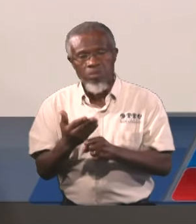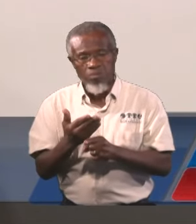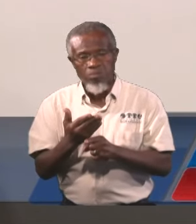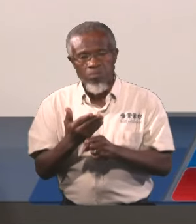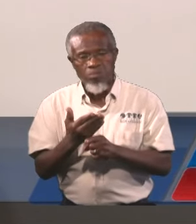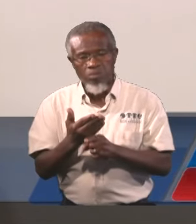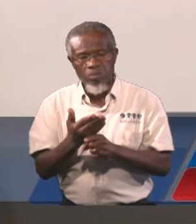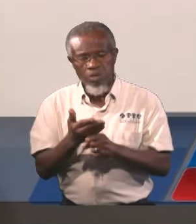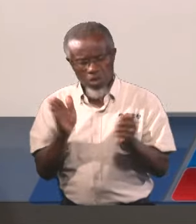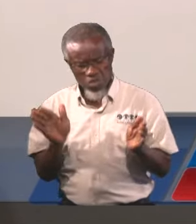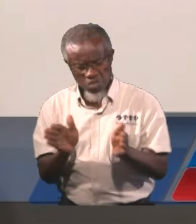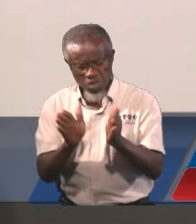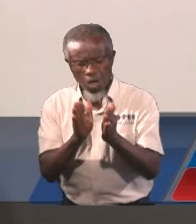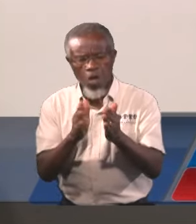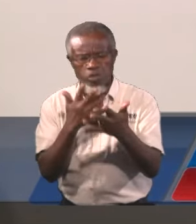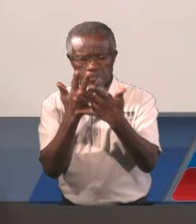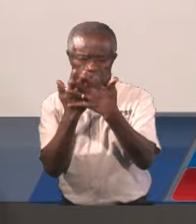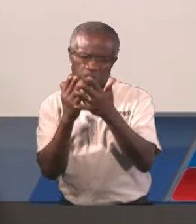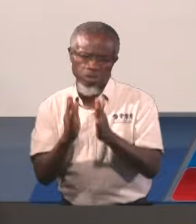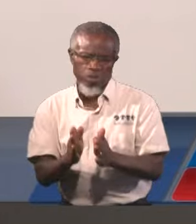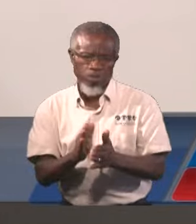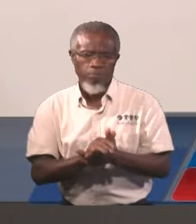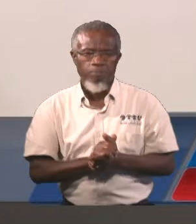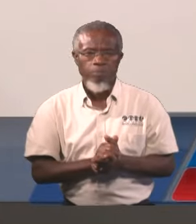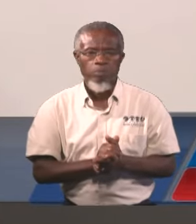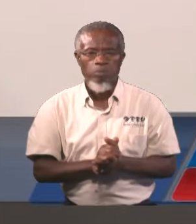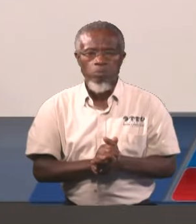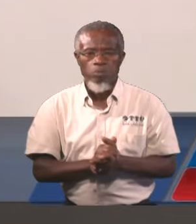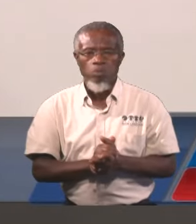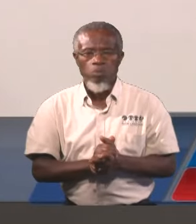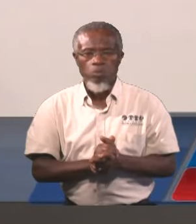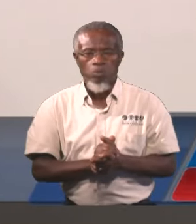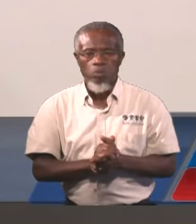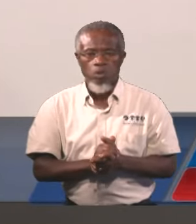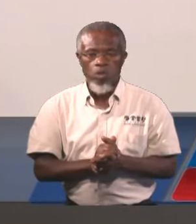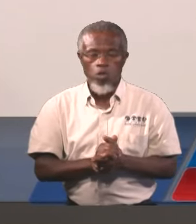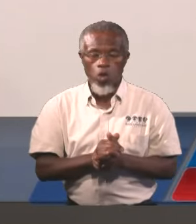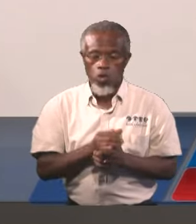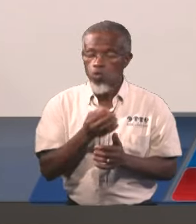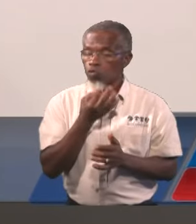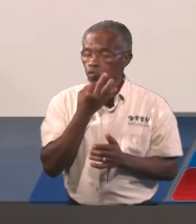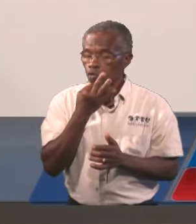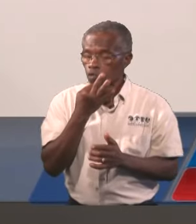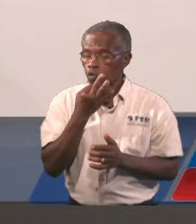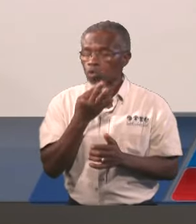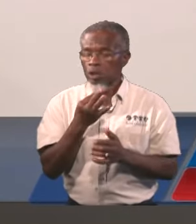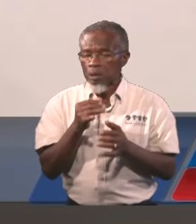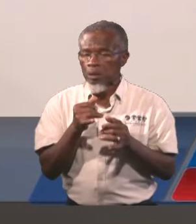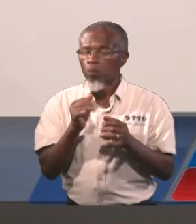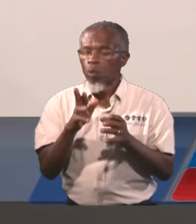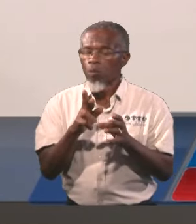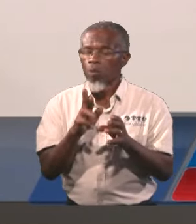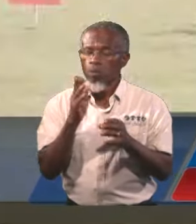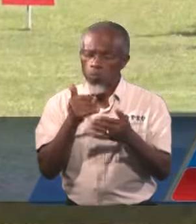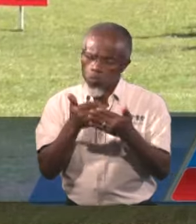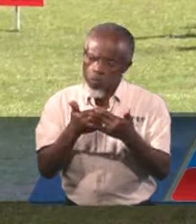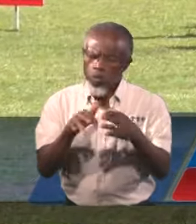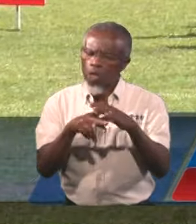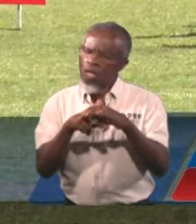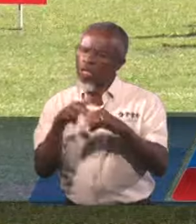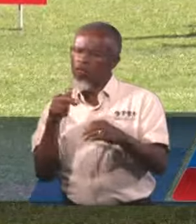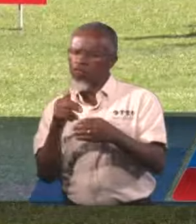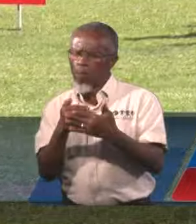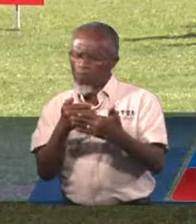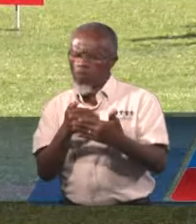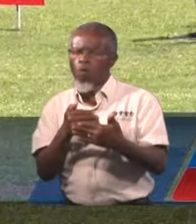that. As Acting Commissioner Ramoutar proceeds on retirement, he believes that had he spent more time as commissioner, he would have